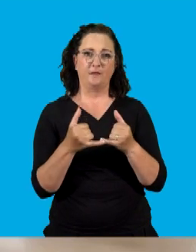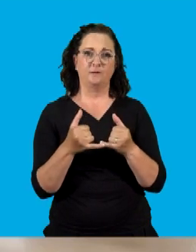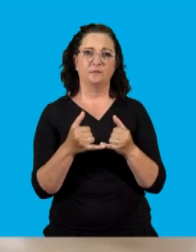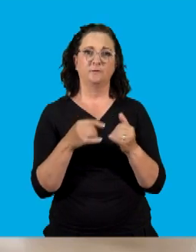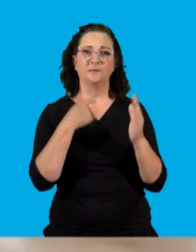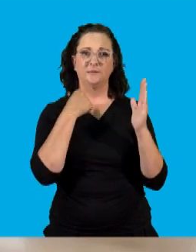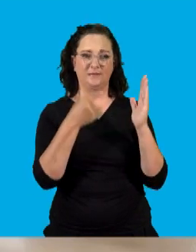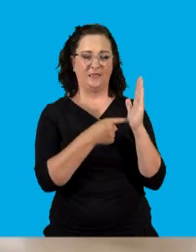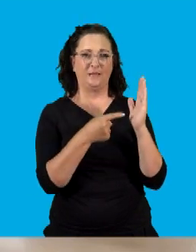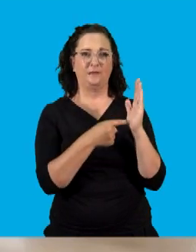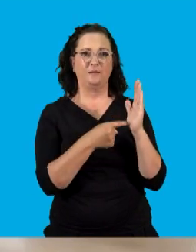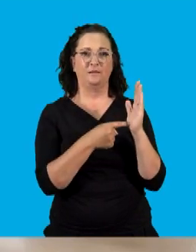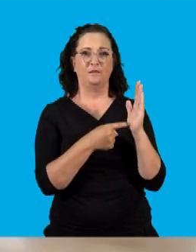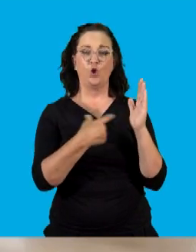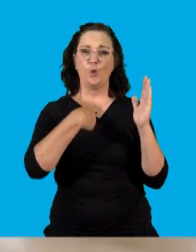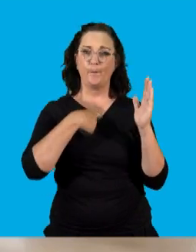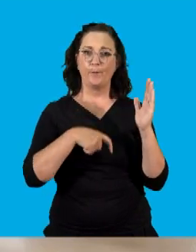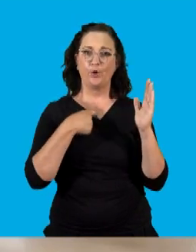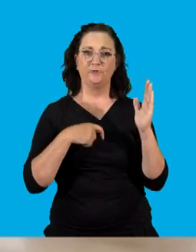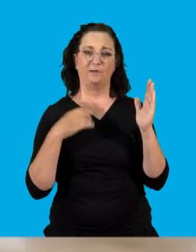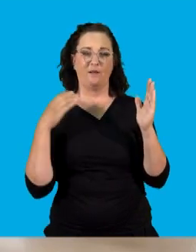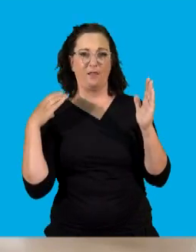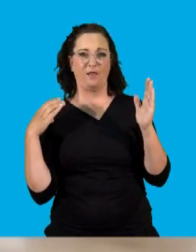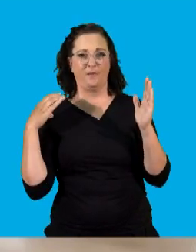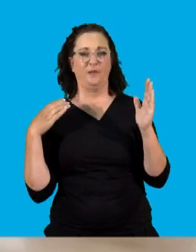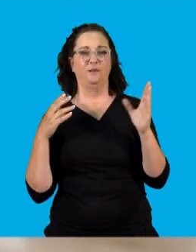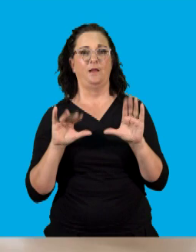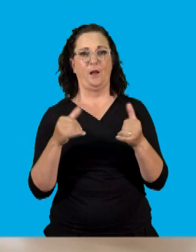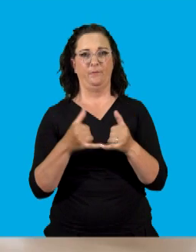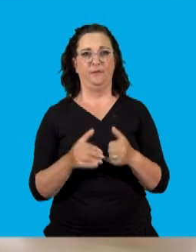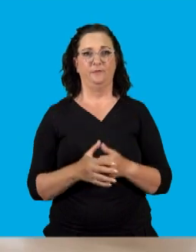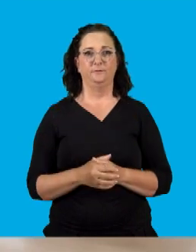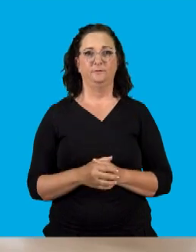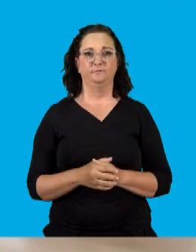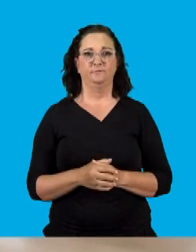that this form of ownership is a personal liability company.